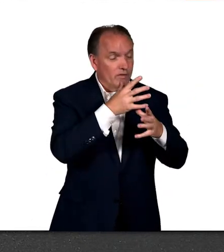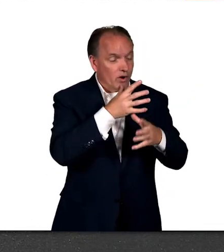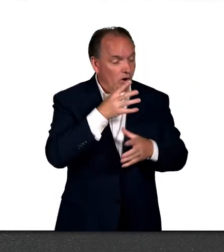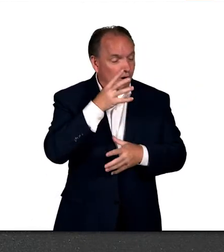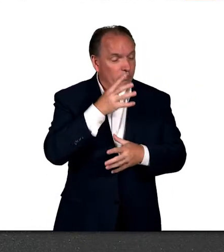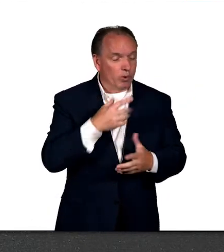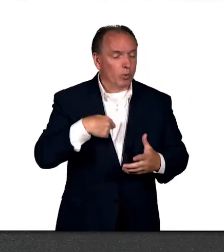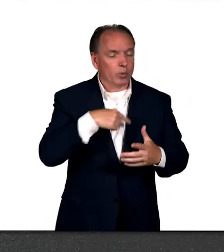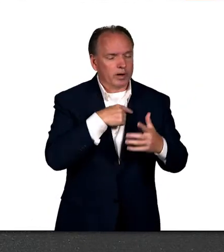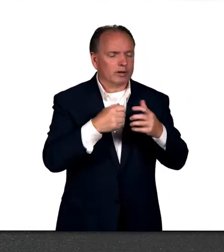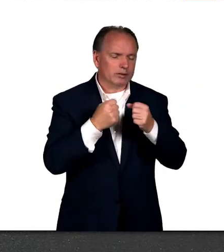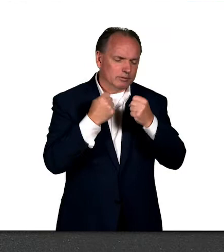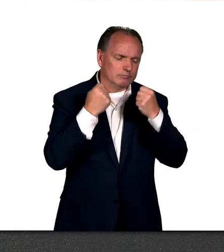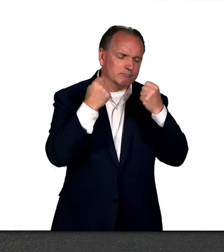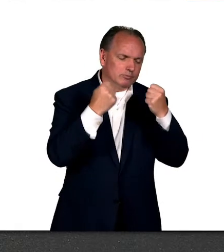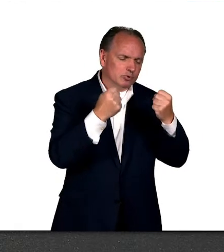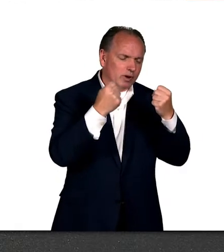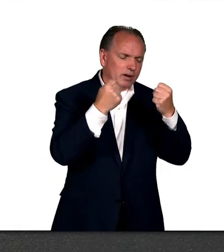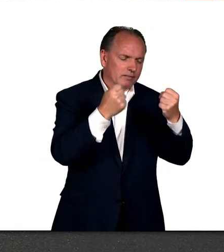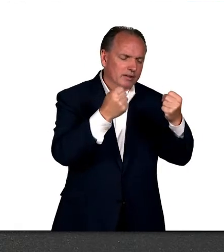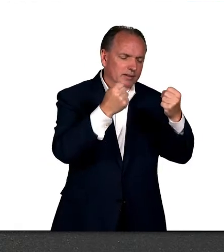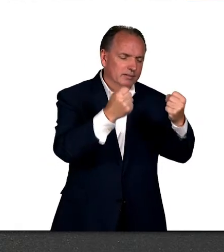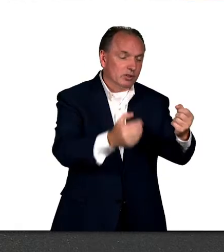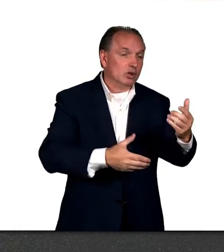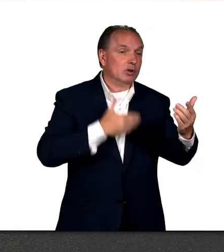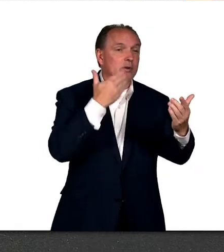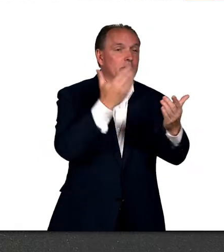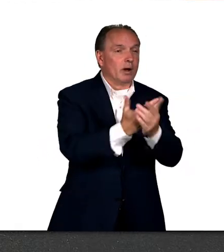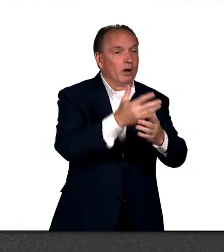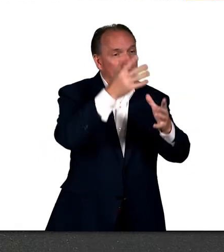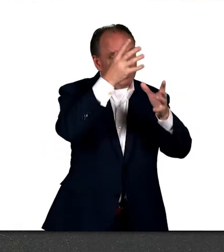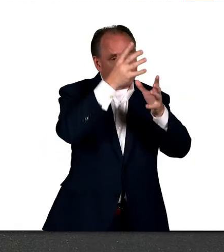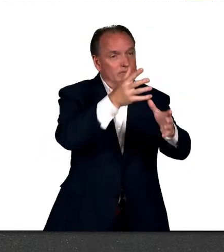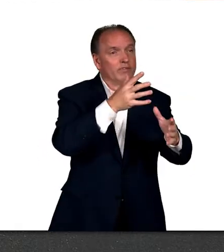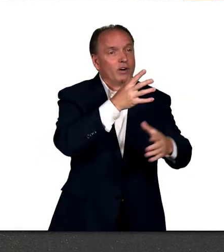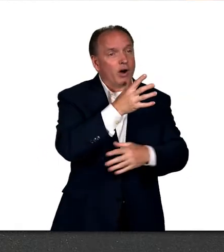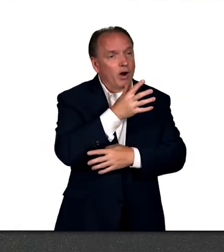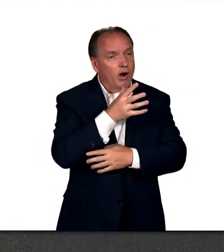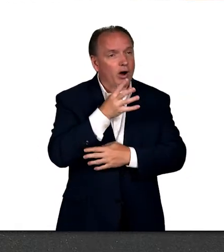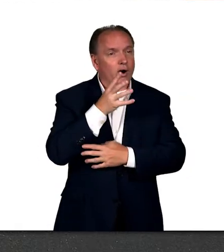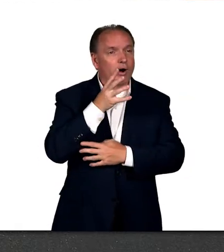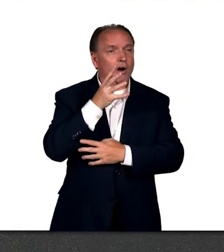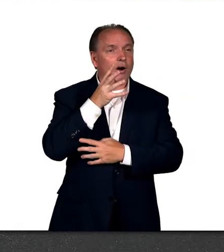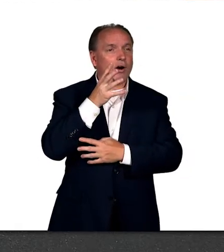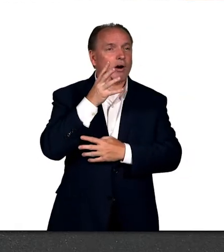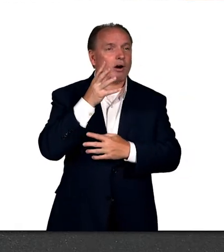We're on the way. We're on the way. On the way to Grandpa's